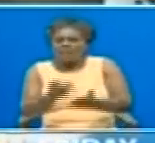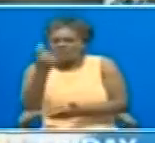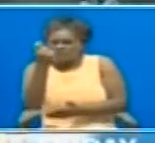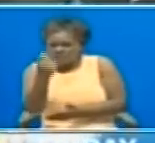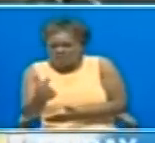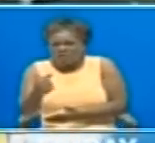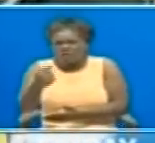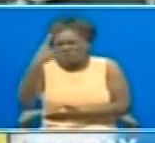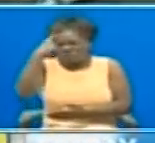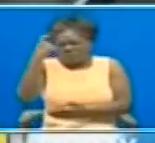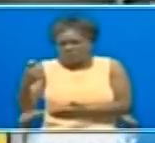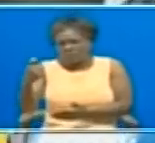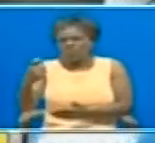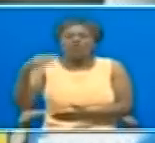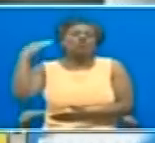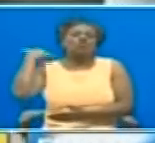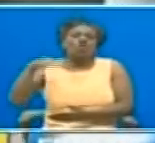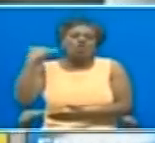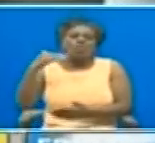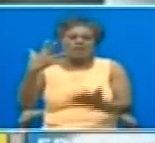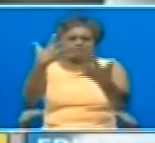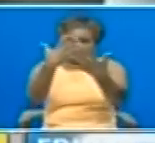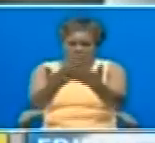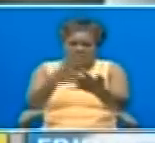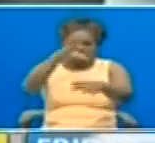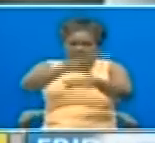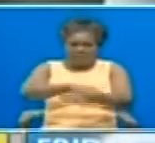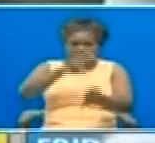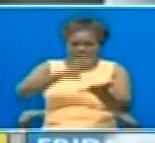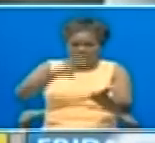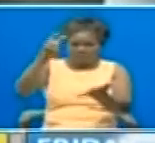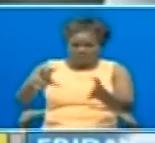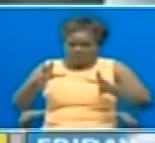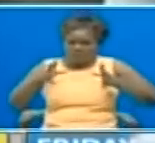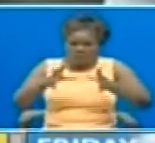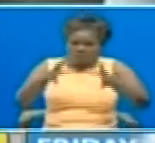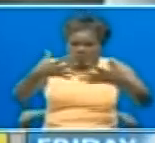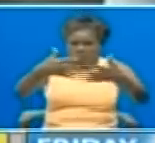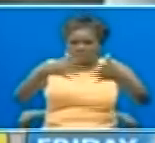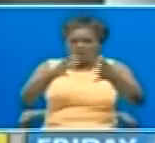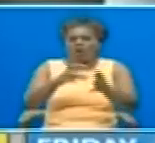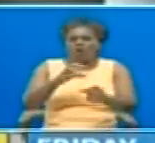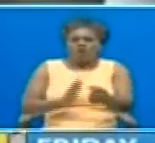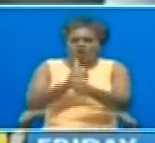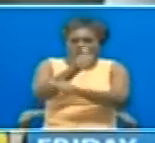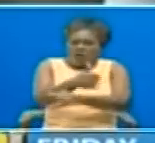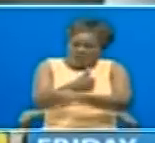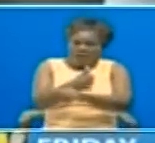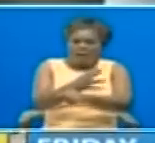hardcore criminals who were in the cells took advantage and forced the door and overpowered the officer who